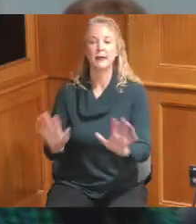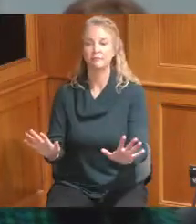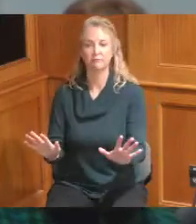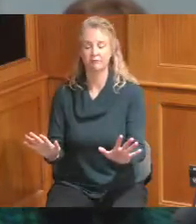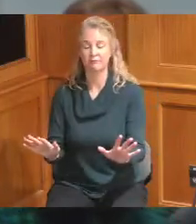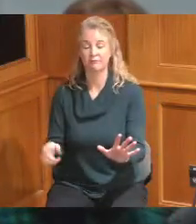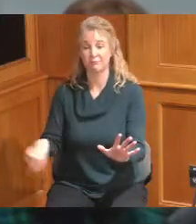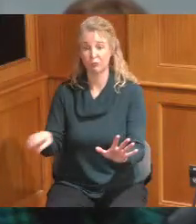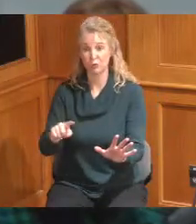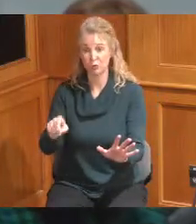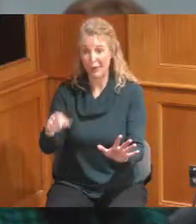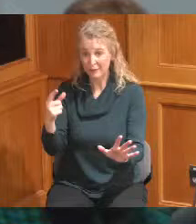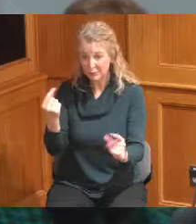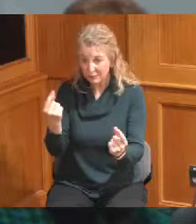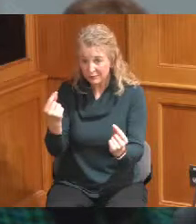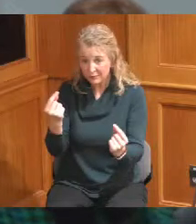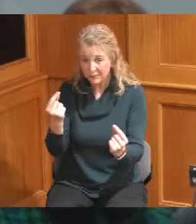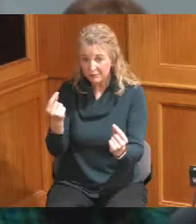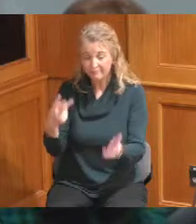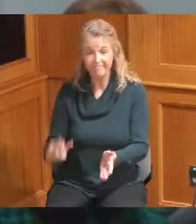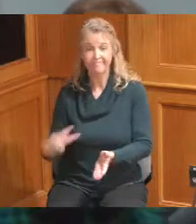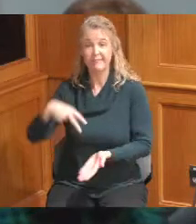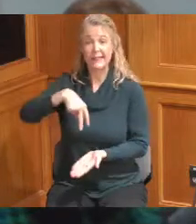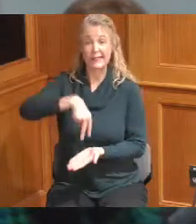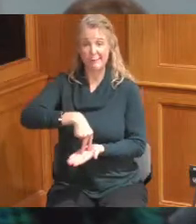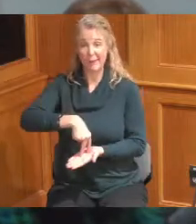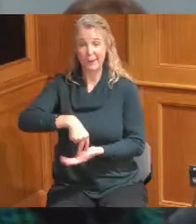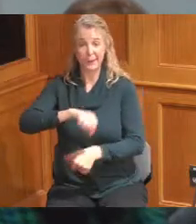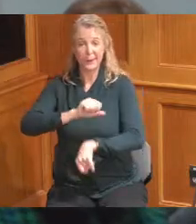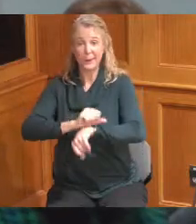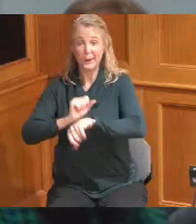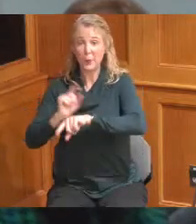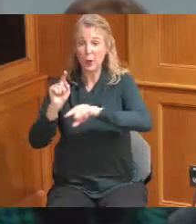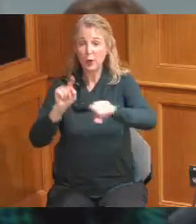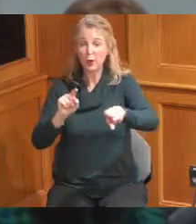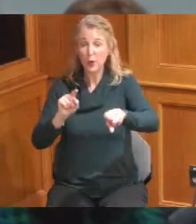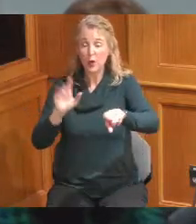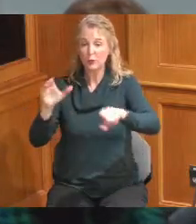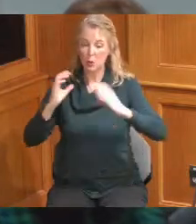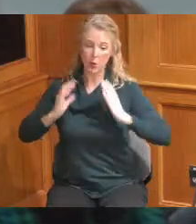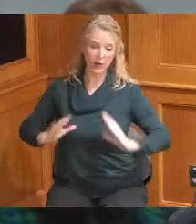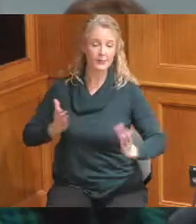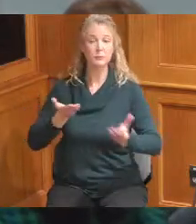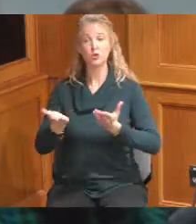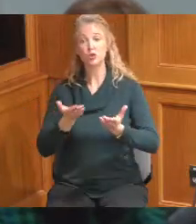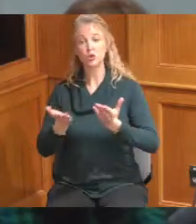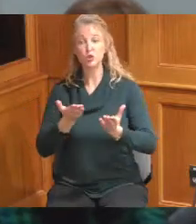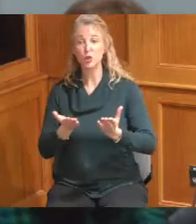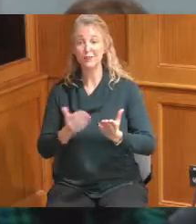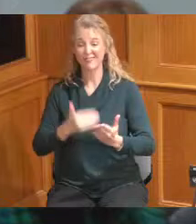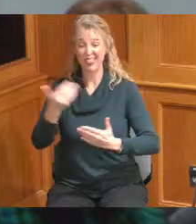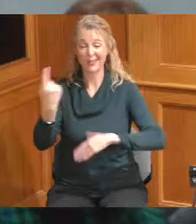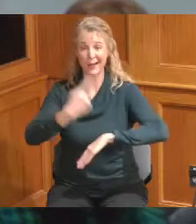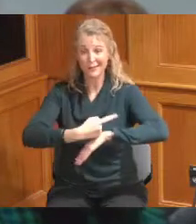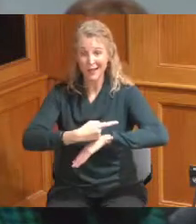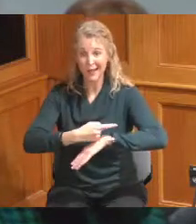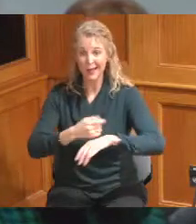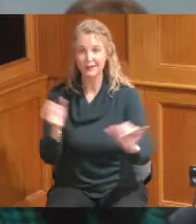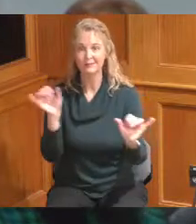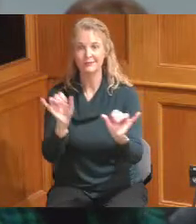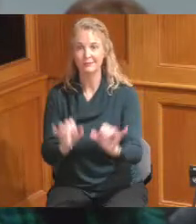what you have to do every day is get up, go to work, service your customers, and do it again the next day.